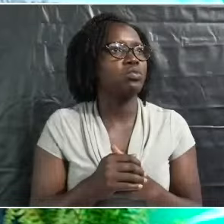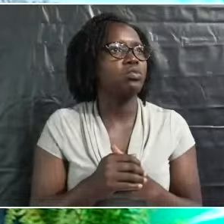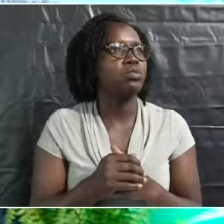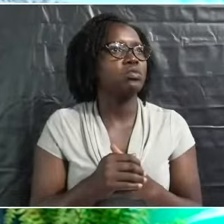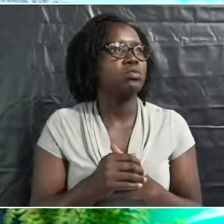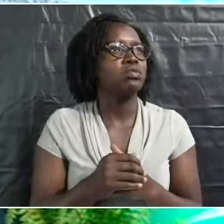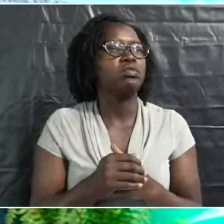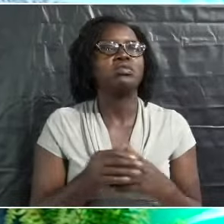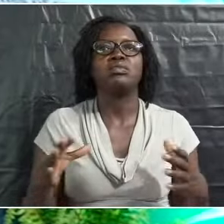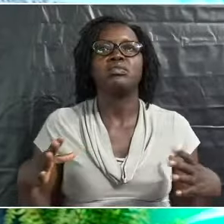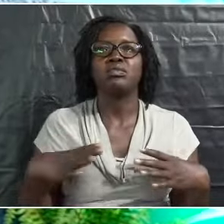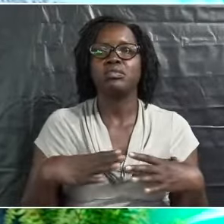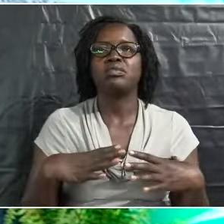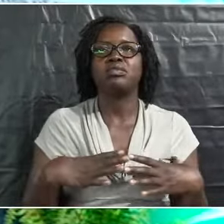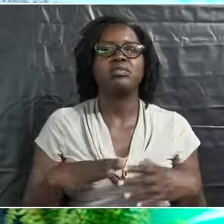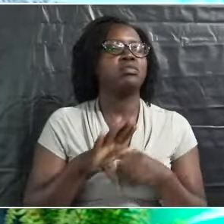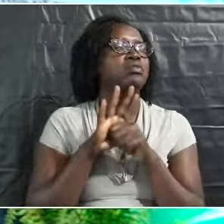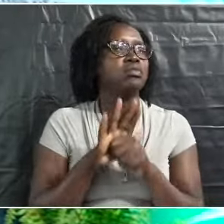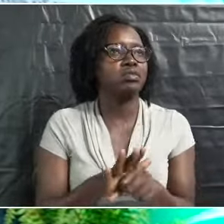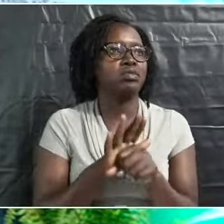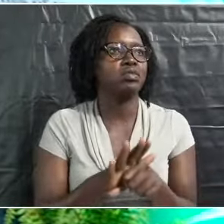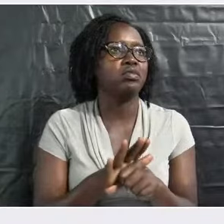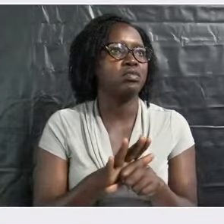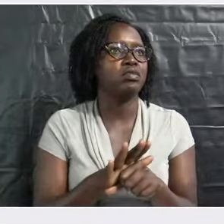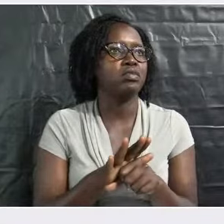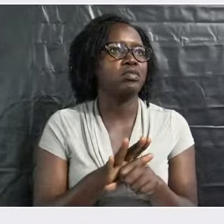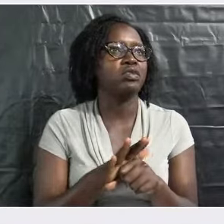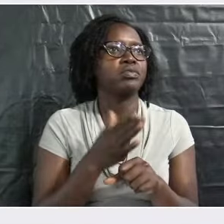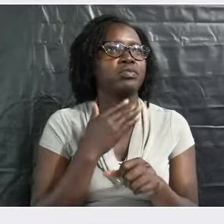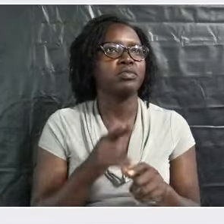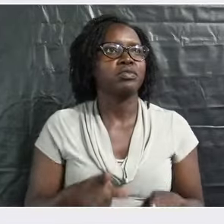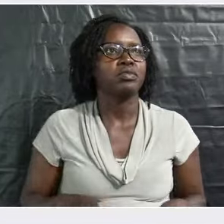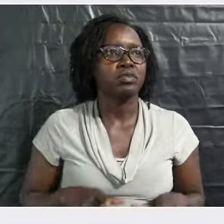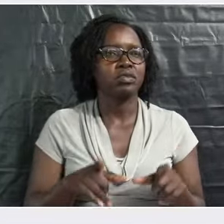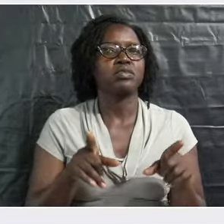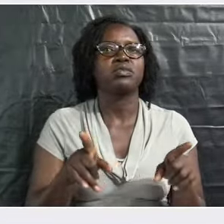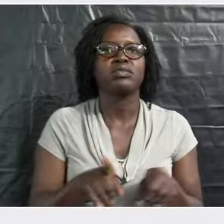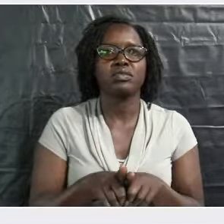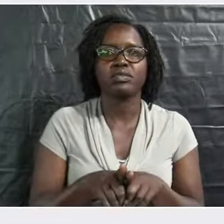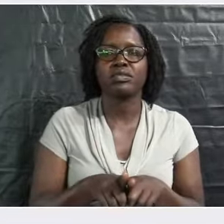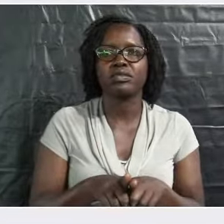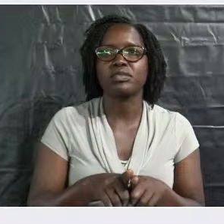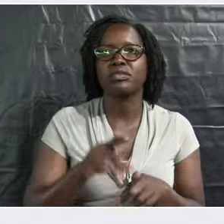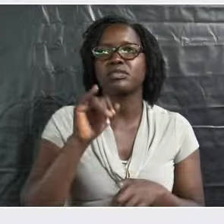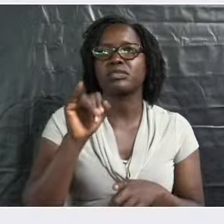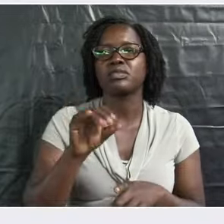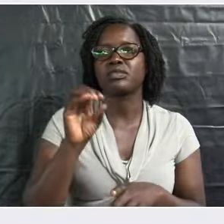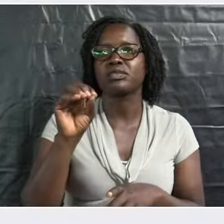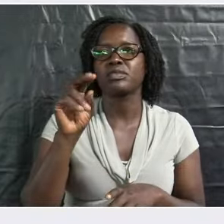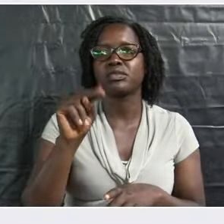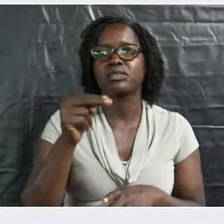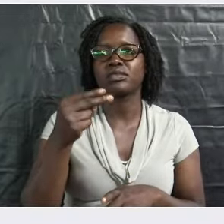Peer pressure. We want to live like the Joneses.